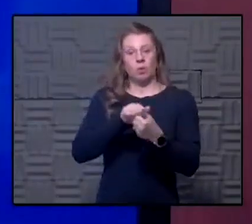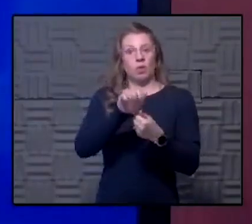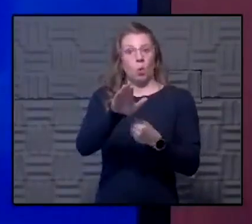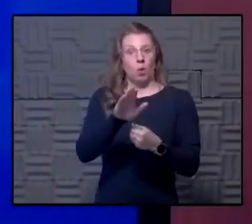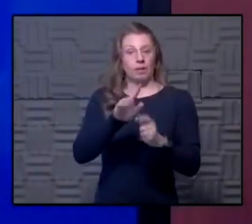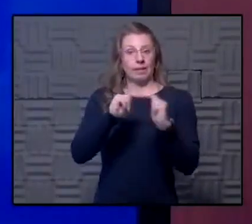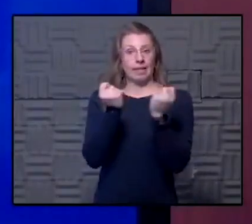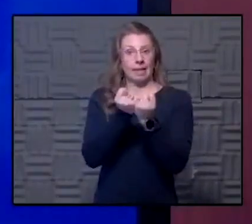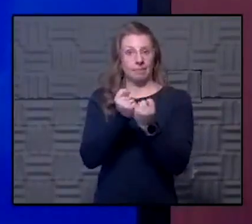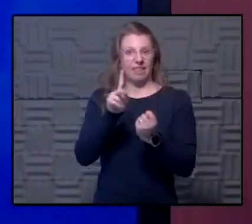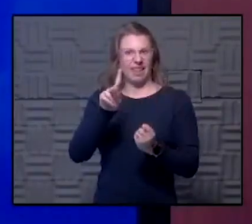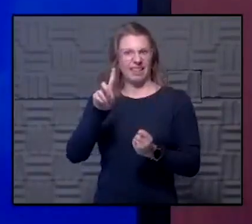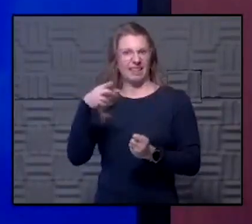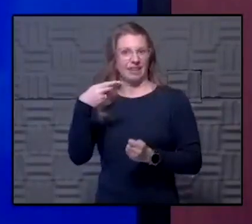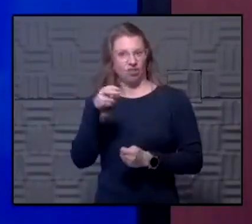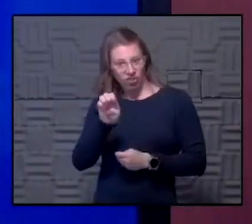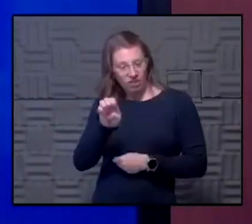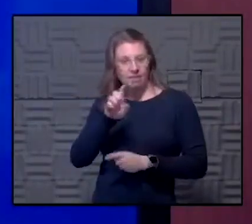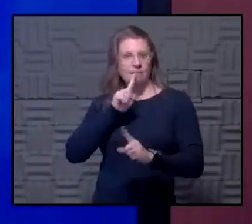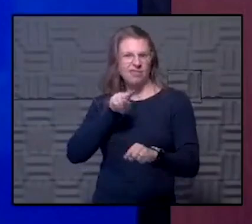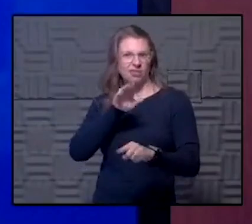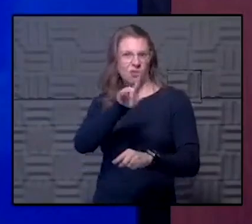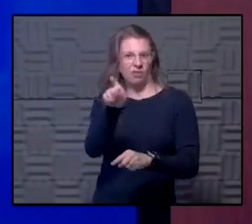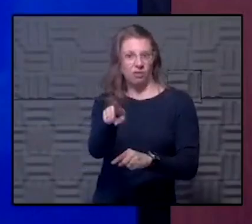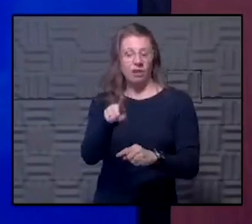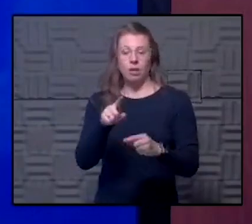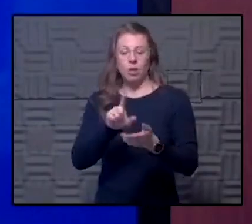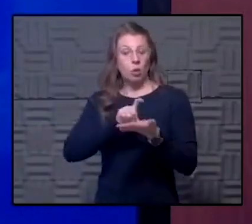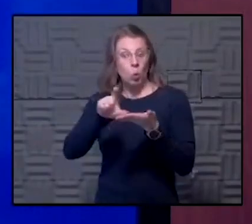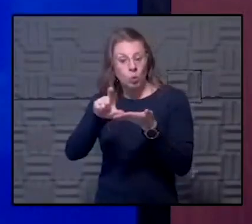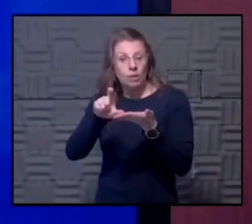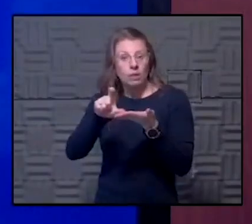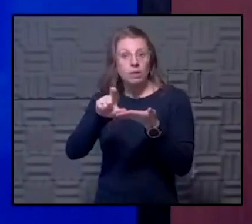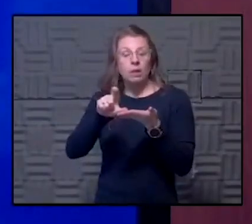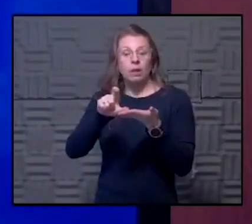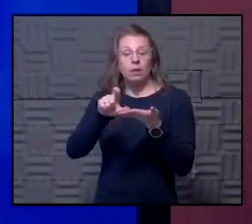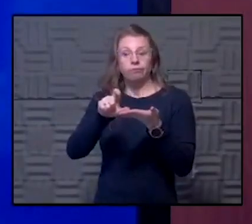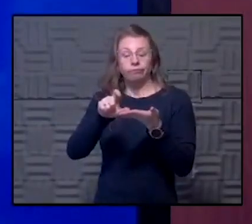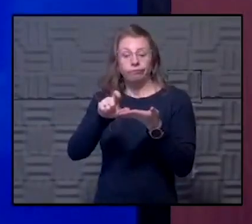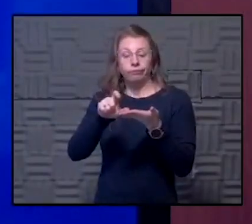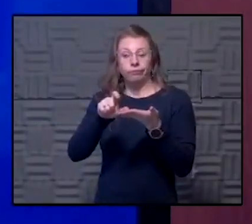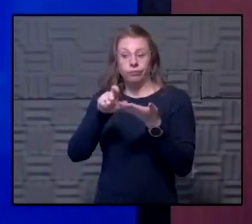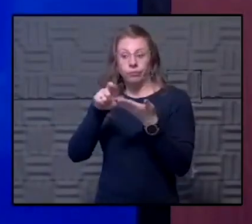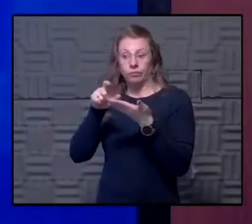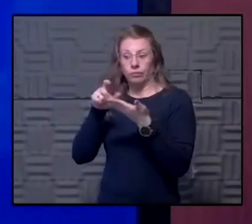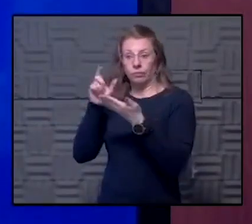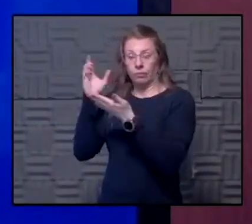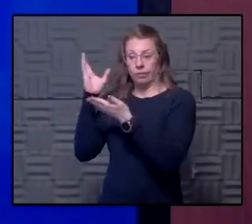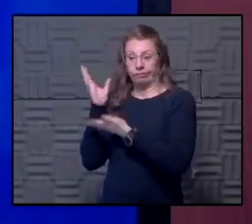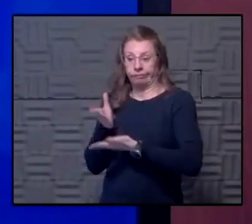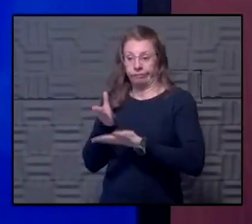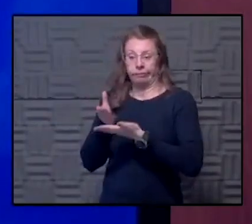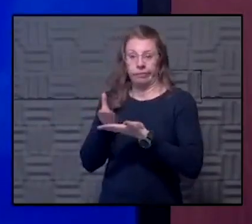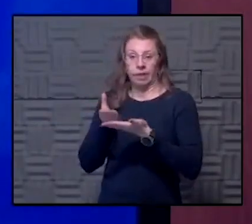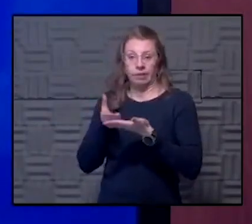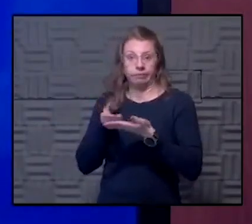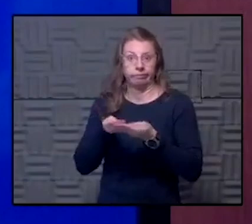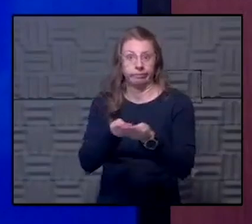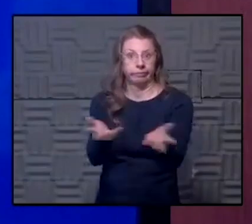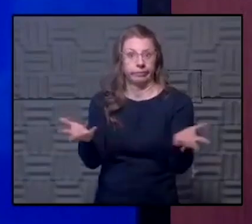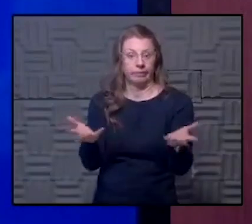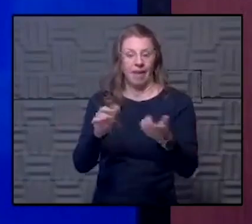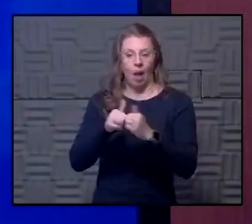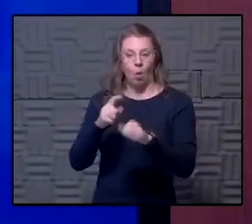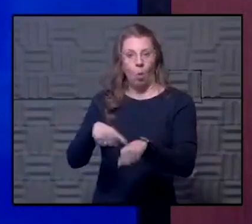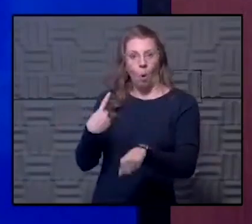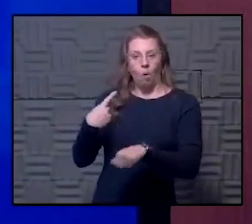at KDHE on answering some of those questions. How are doses moving from the supply chain perspective when they're delivered, and how long does